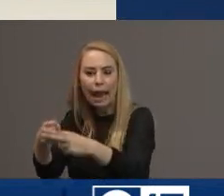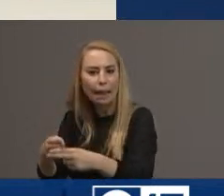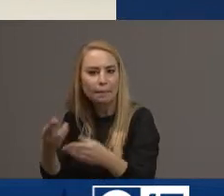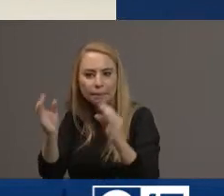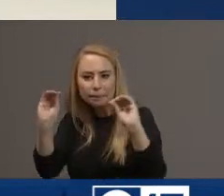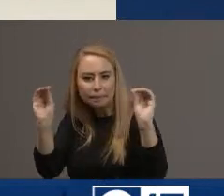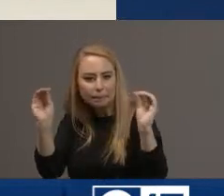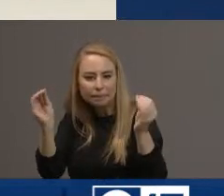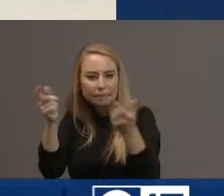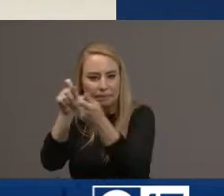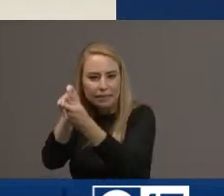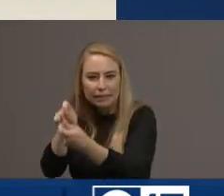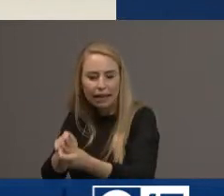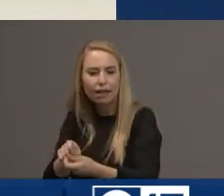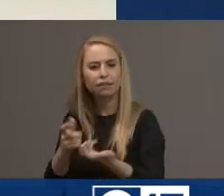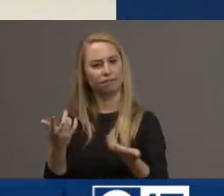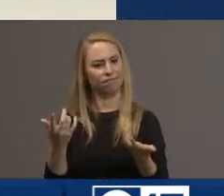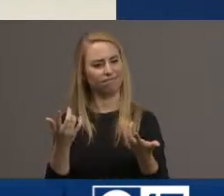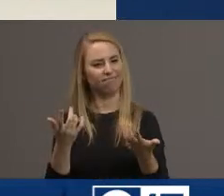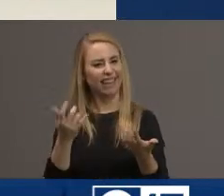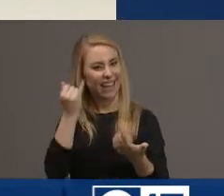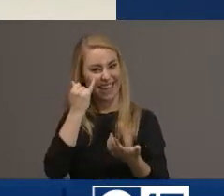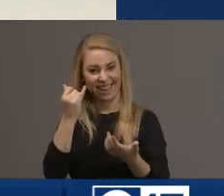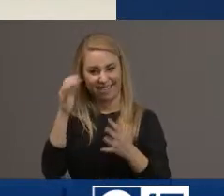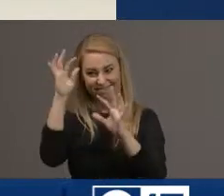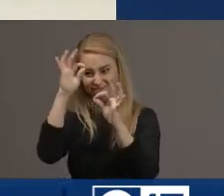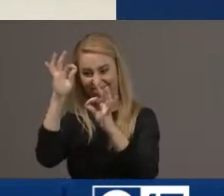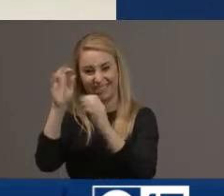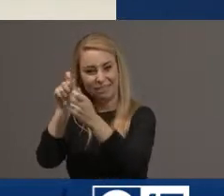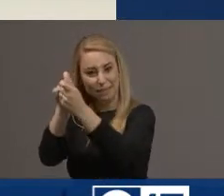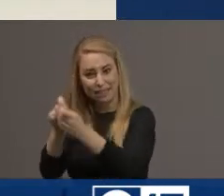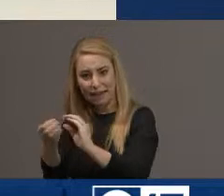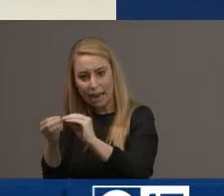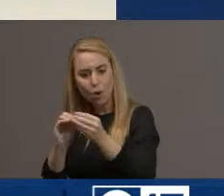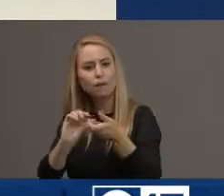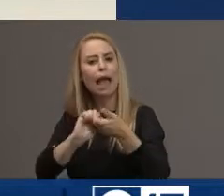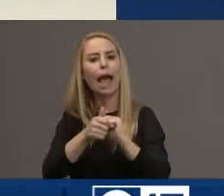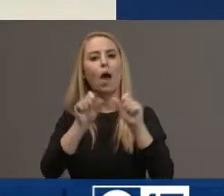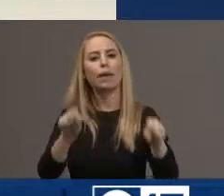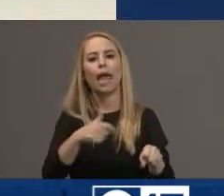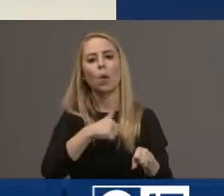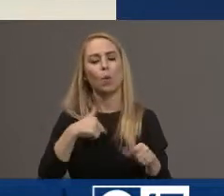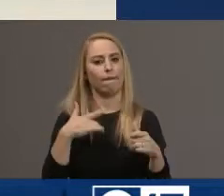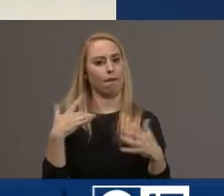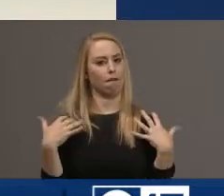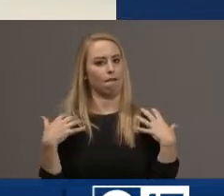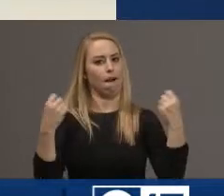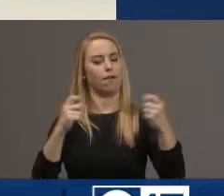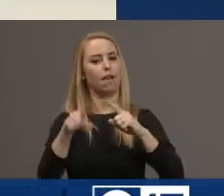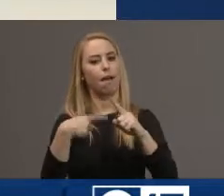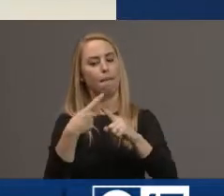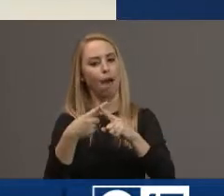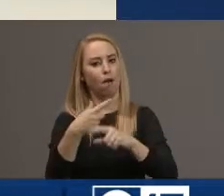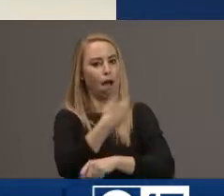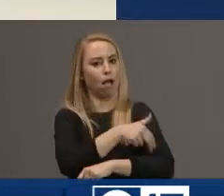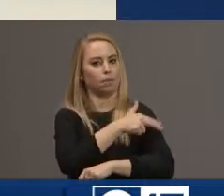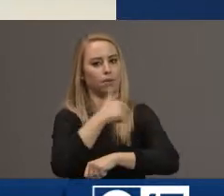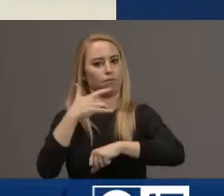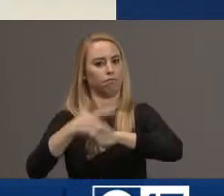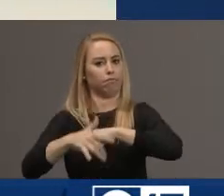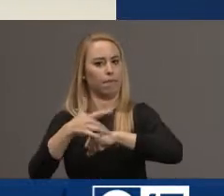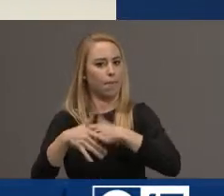more granular data, how can Arizonans be confident about the capacity situation in these hospital systems? So in terms of